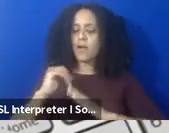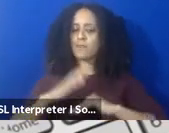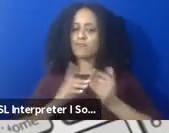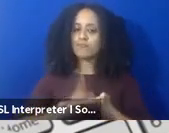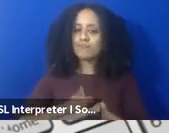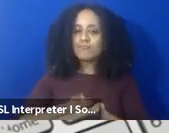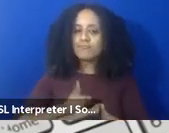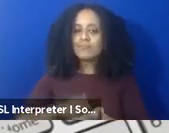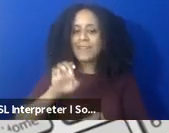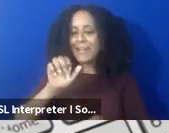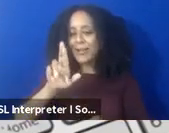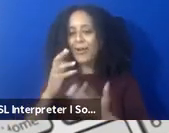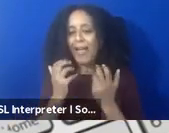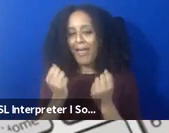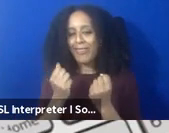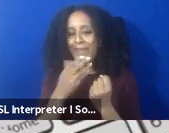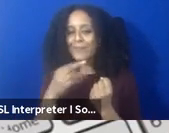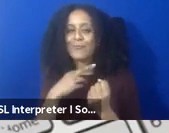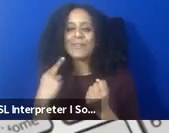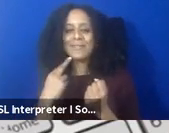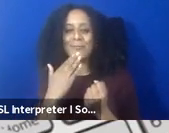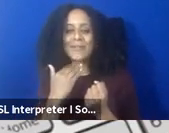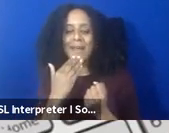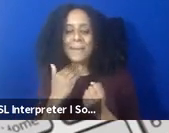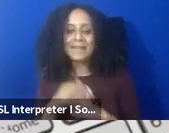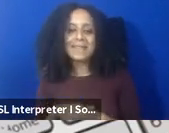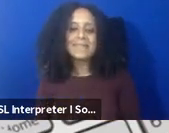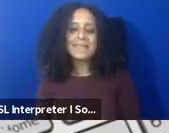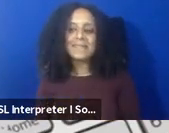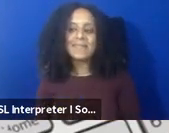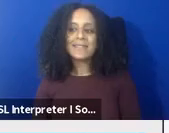ear health and the risk for diabetes.